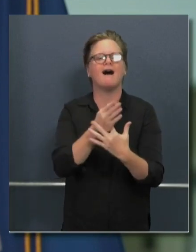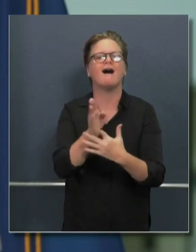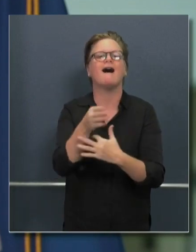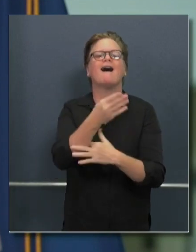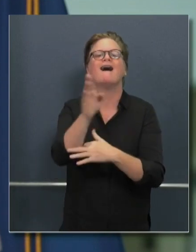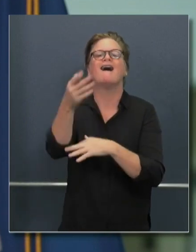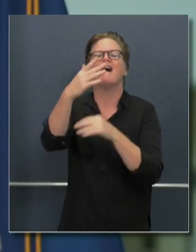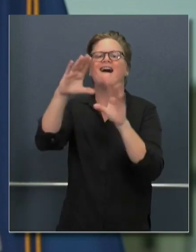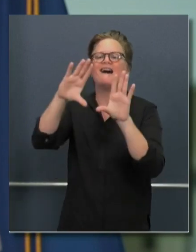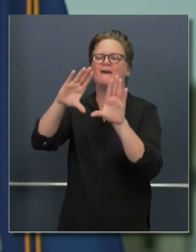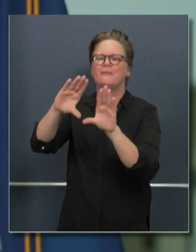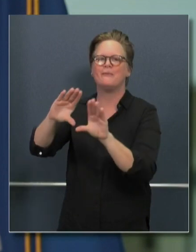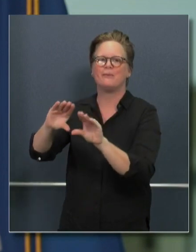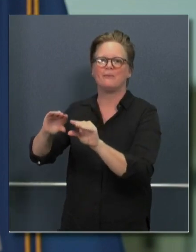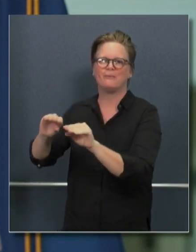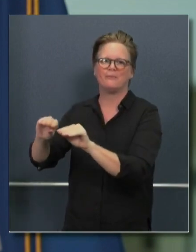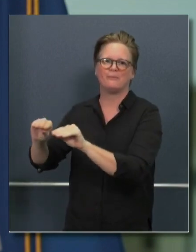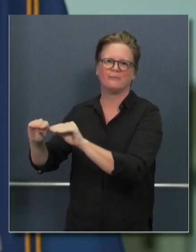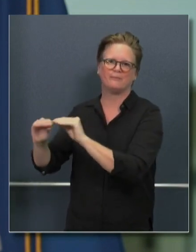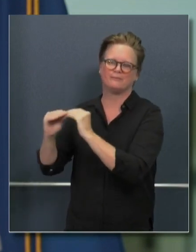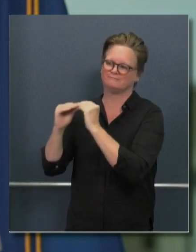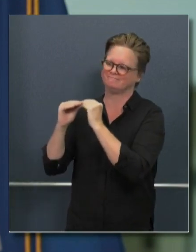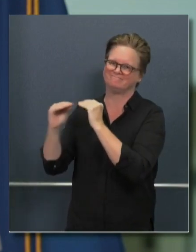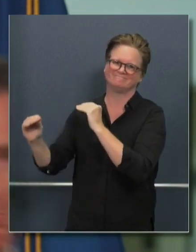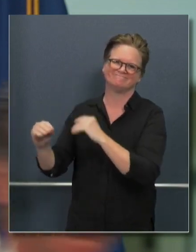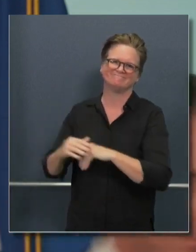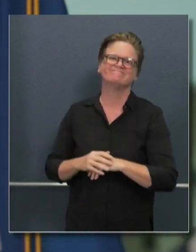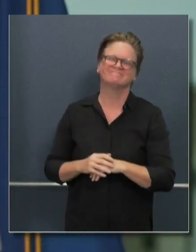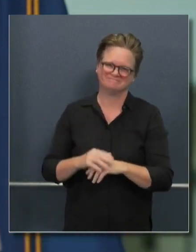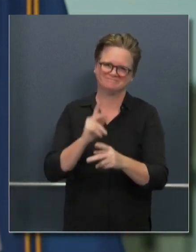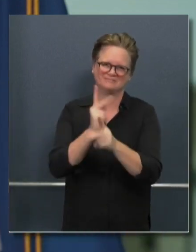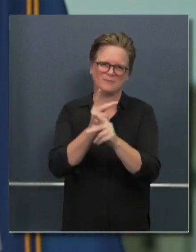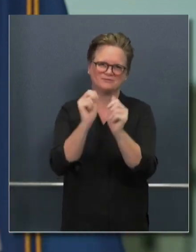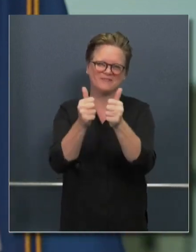all proud of this moment. Take care, everybody.